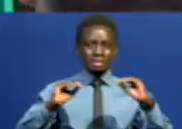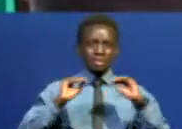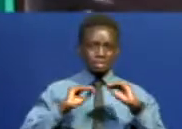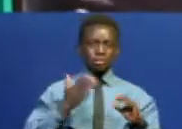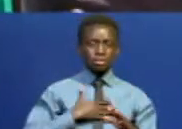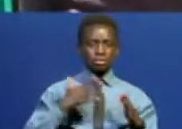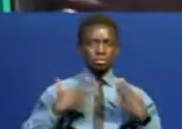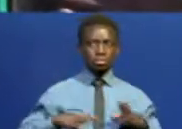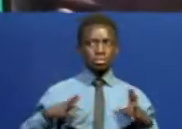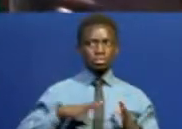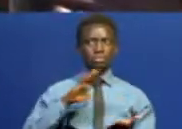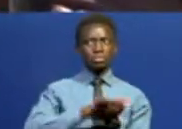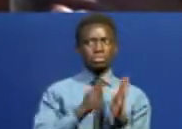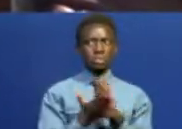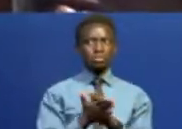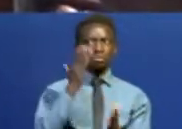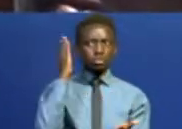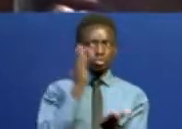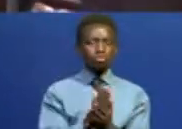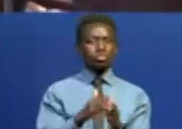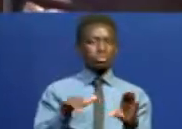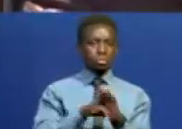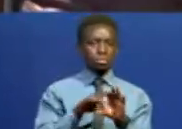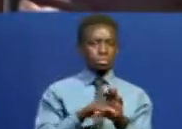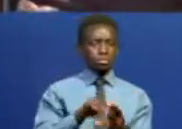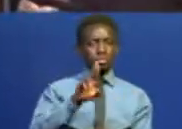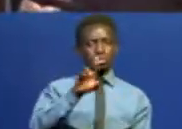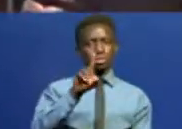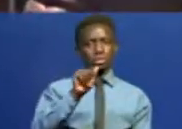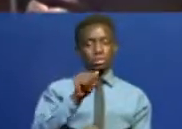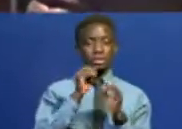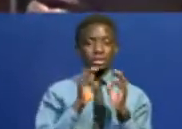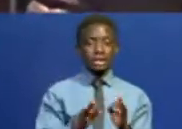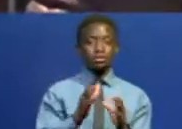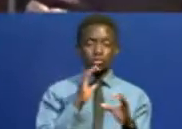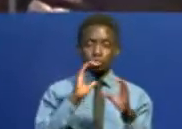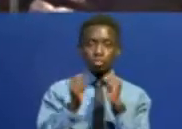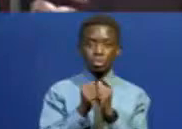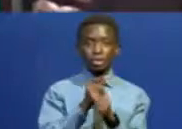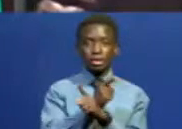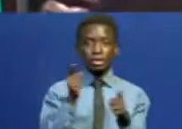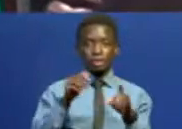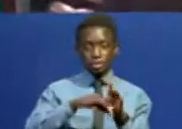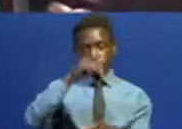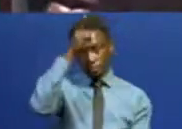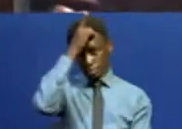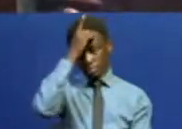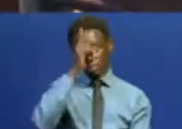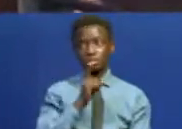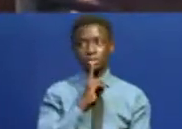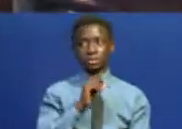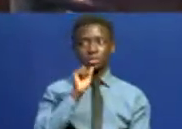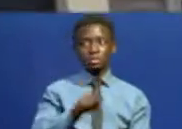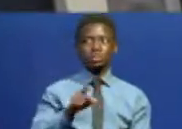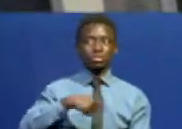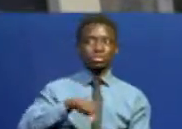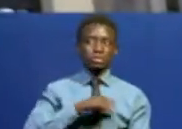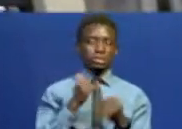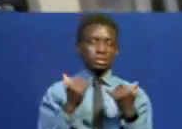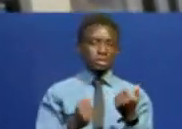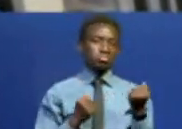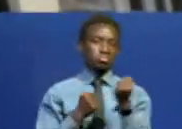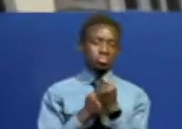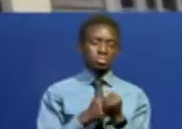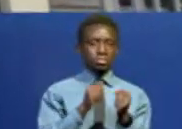to become real members of UDA. Because if you talk to them in the villages, they will tell you, oh, sisi sasa tunaunga Rais Mkono.